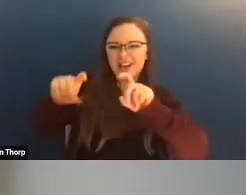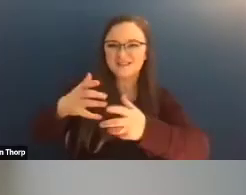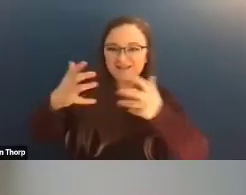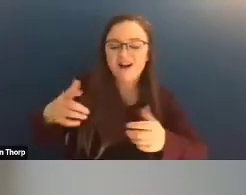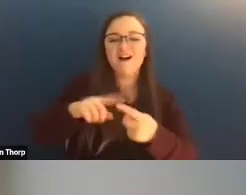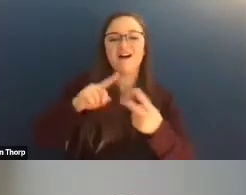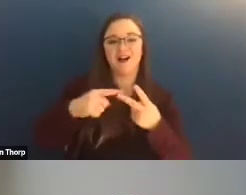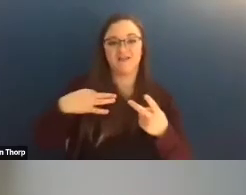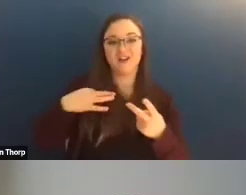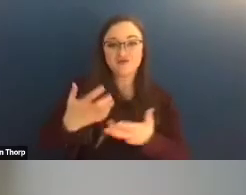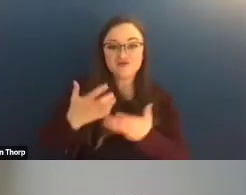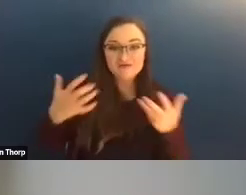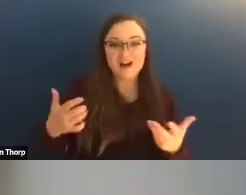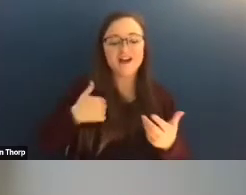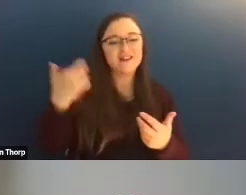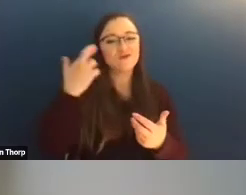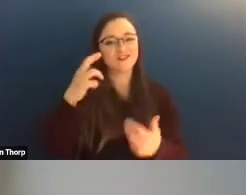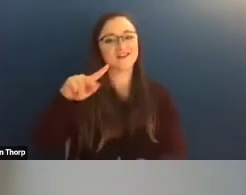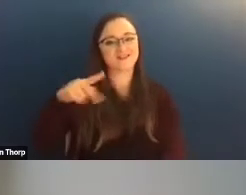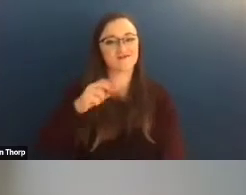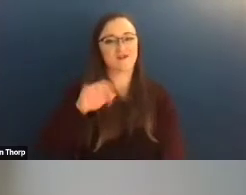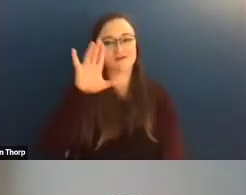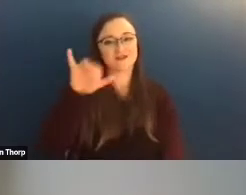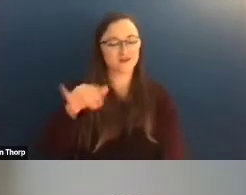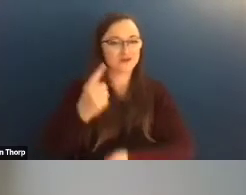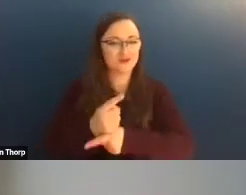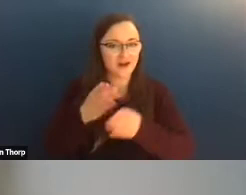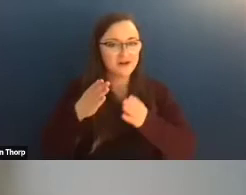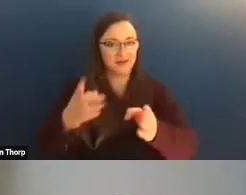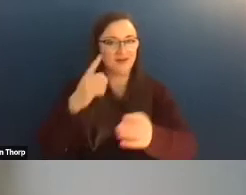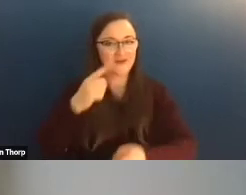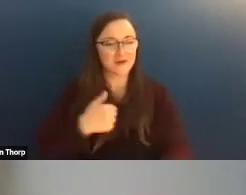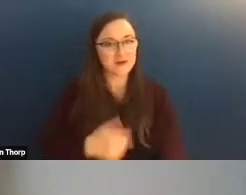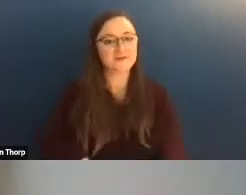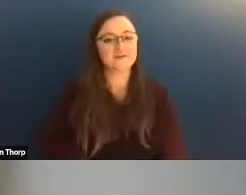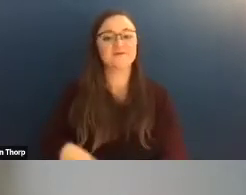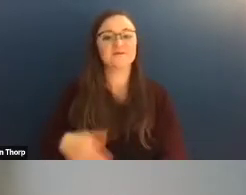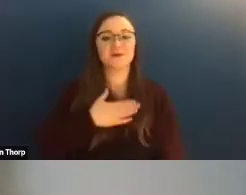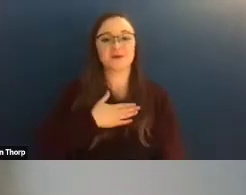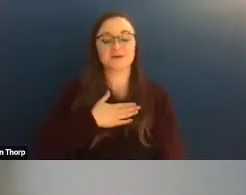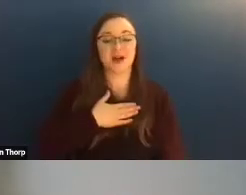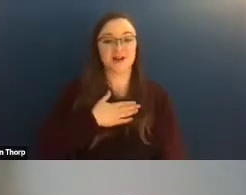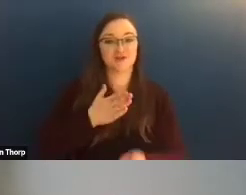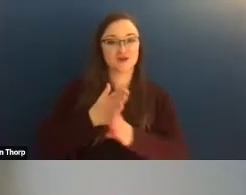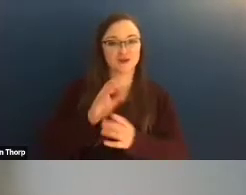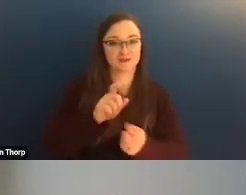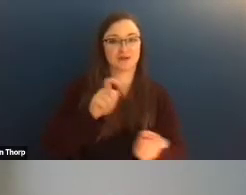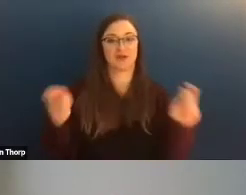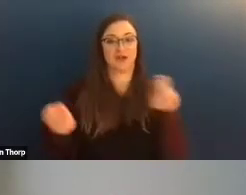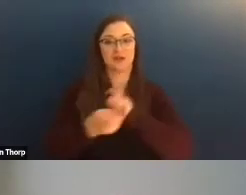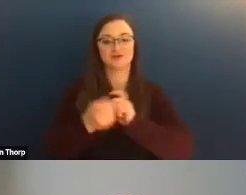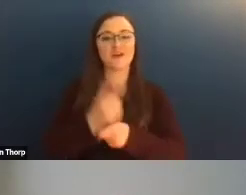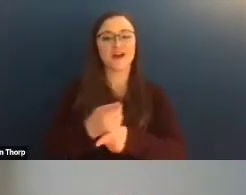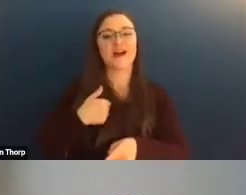of realized that pharmacy was the right path for me. And then also my career has been evolving. So I've been a pharmacist for about 15 years